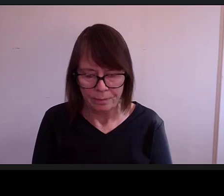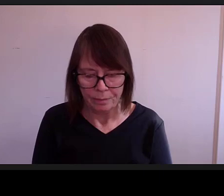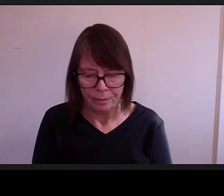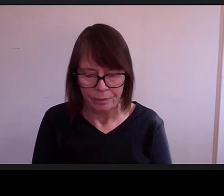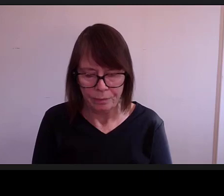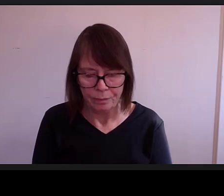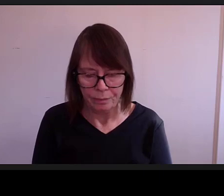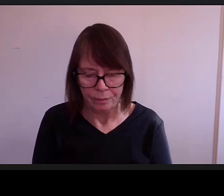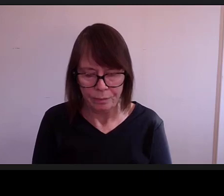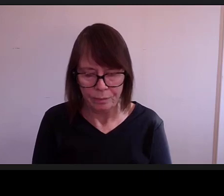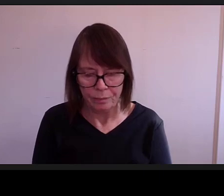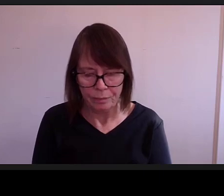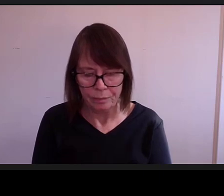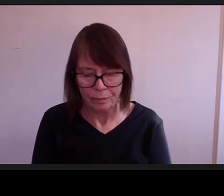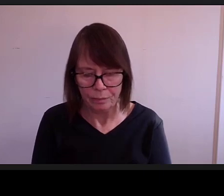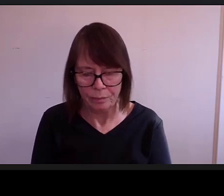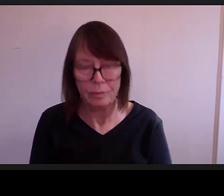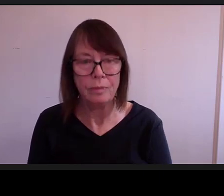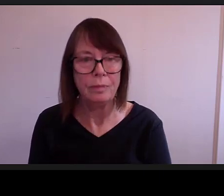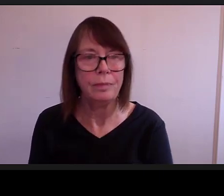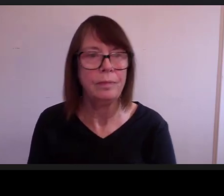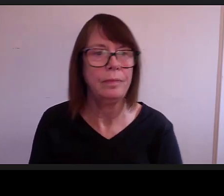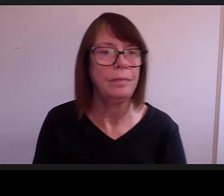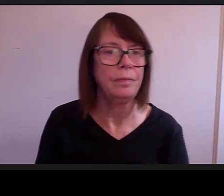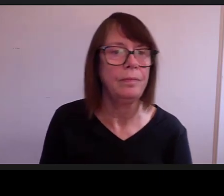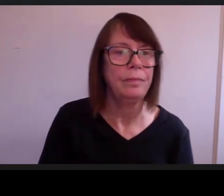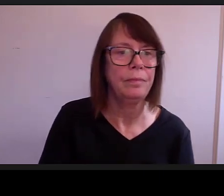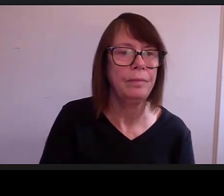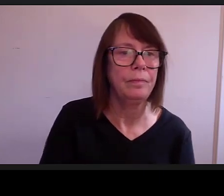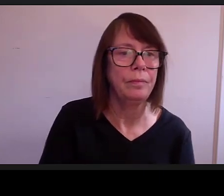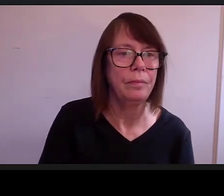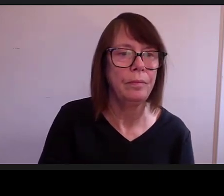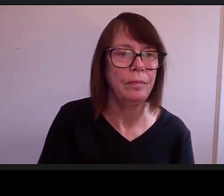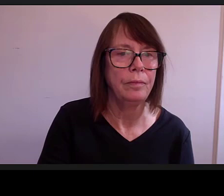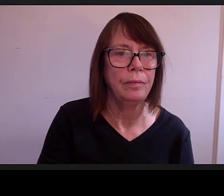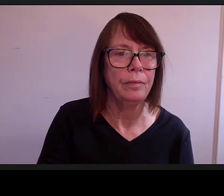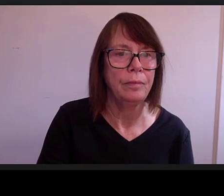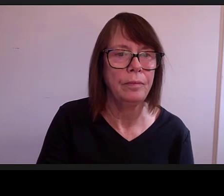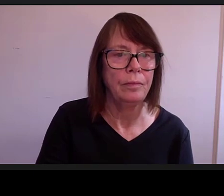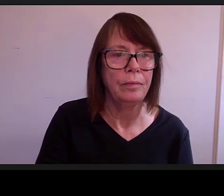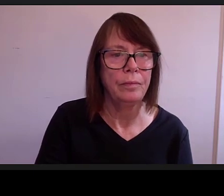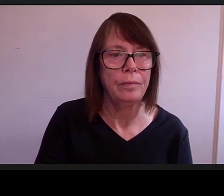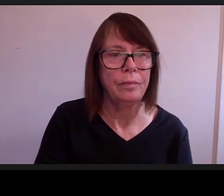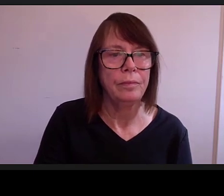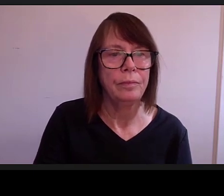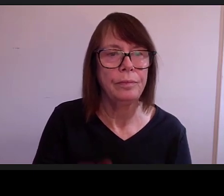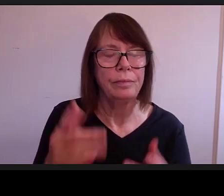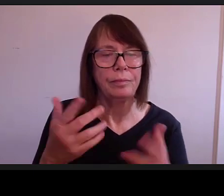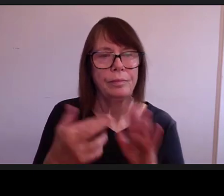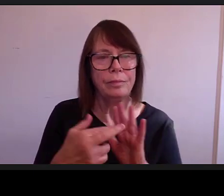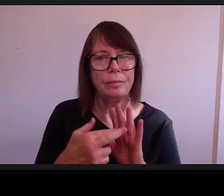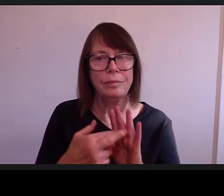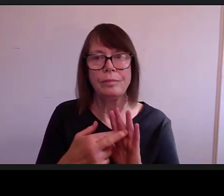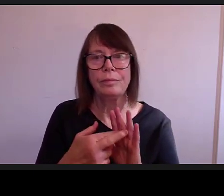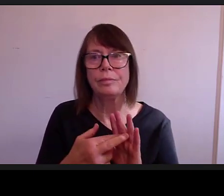trauma. For many hospitals represent the institution